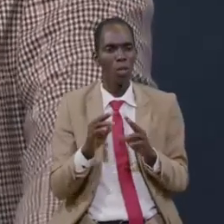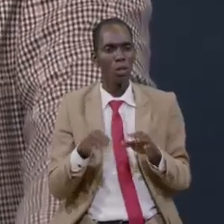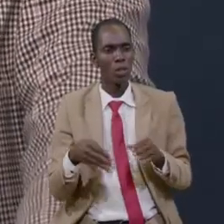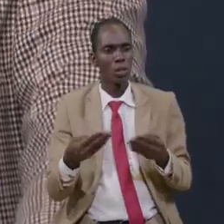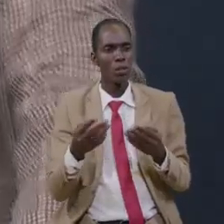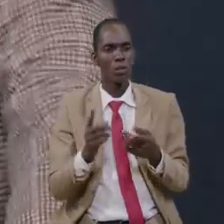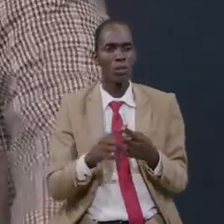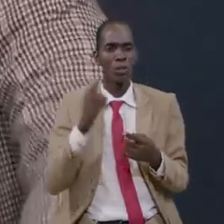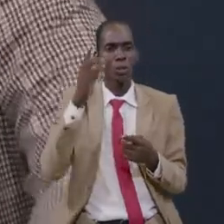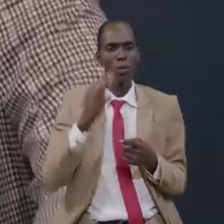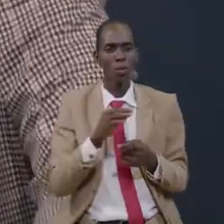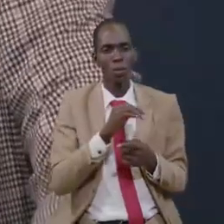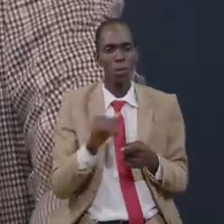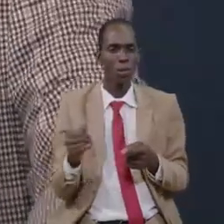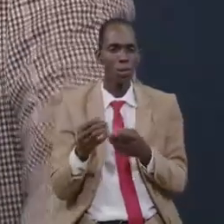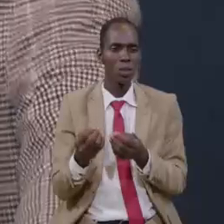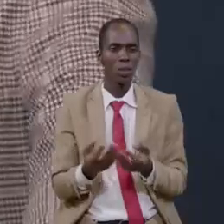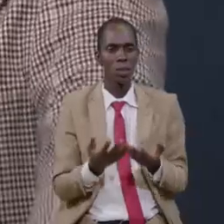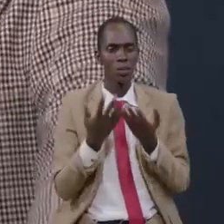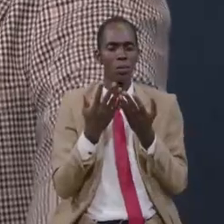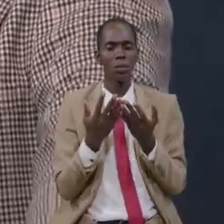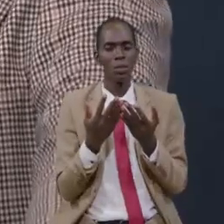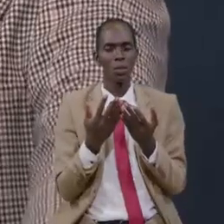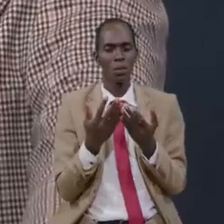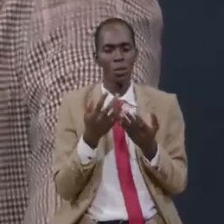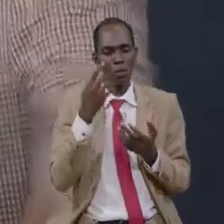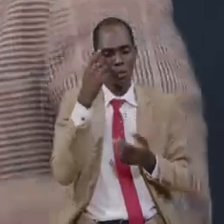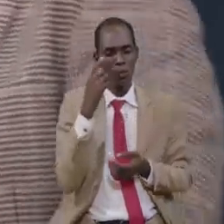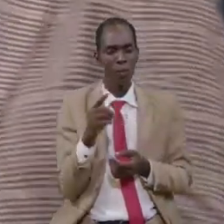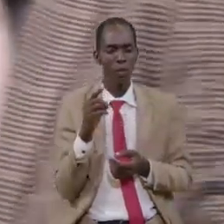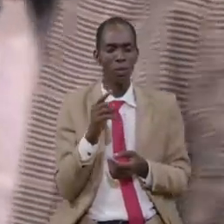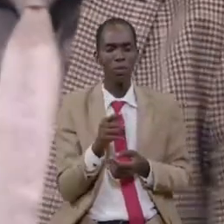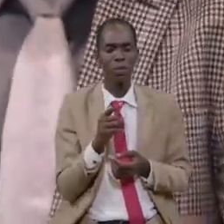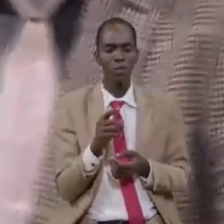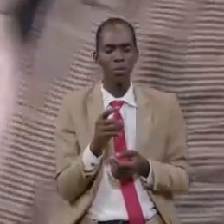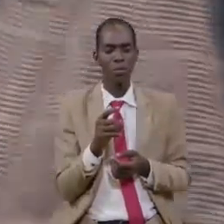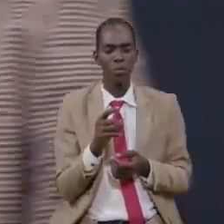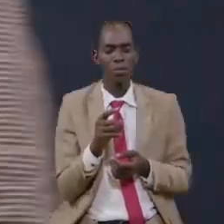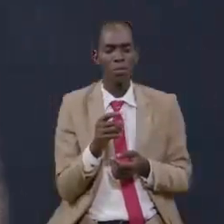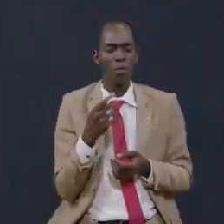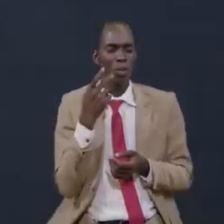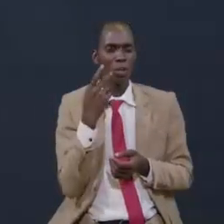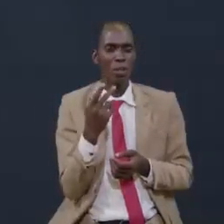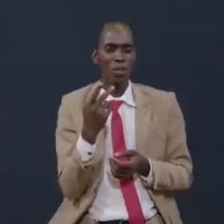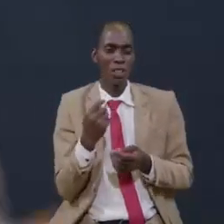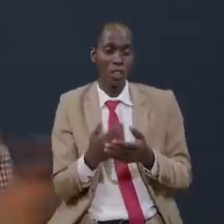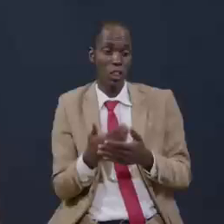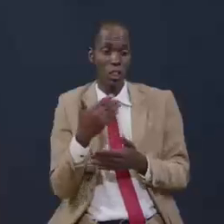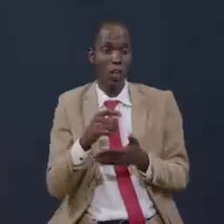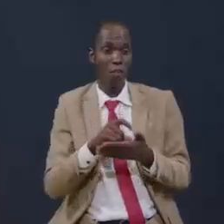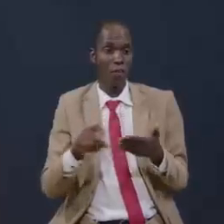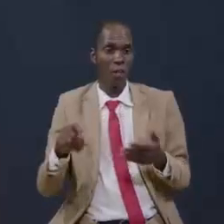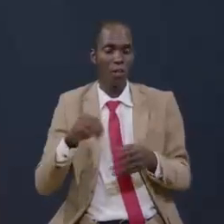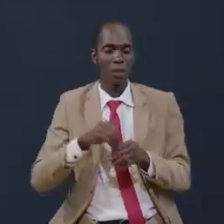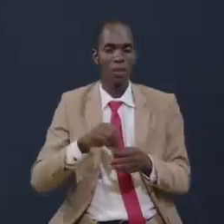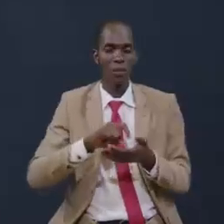for him. A ransom for him. Nobody can do that. Look at the next verse in verse 8. It says